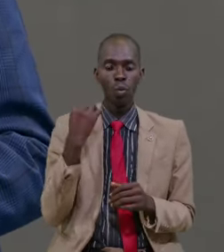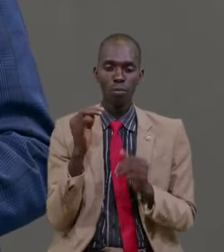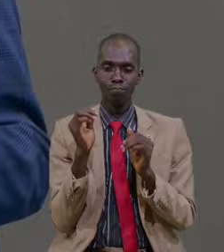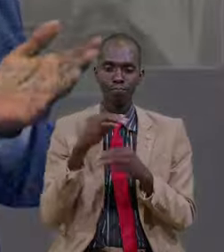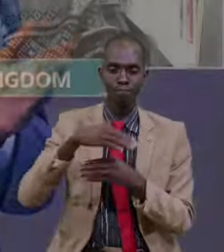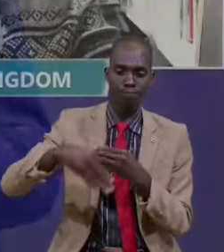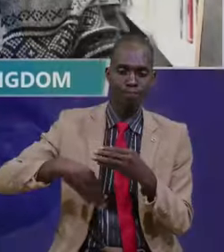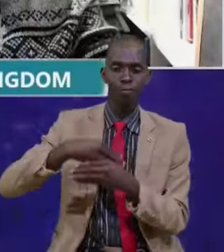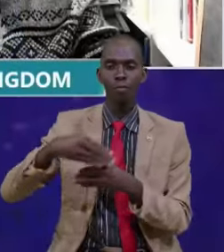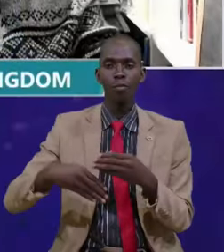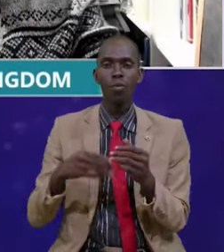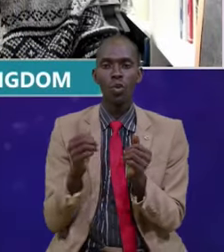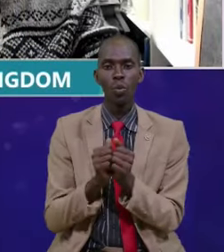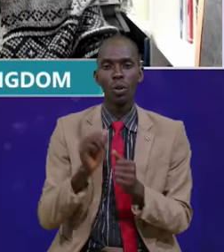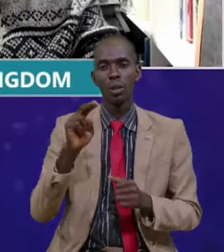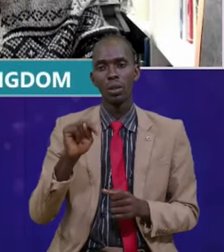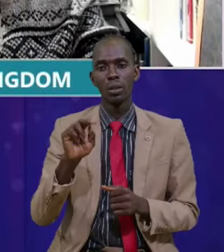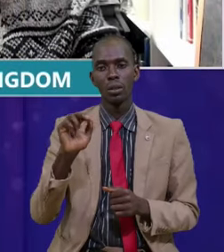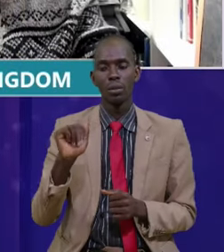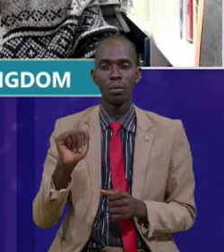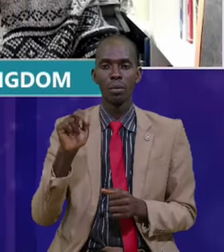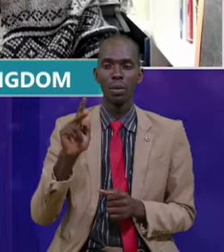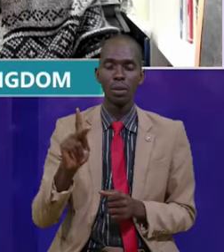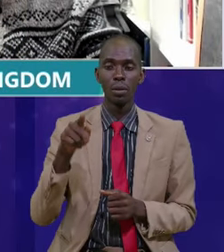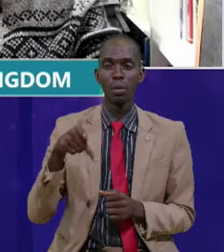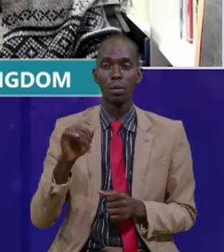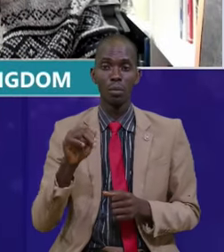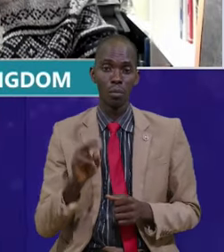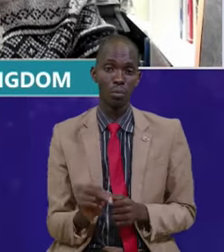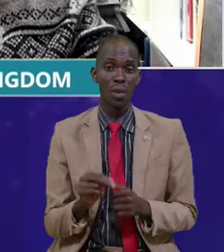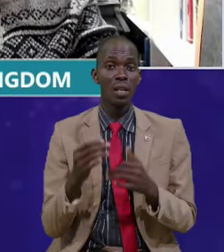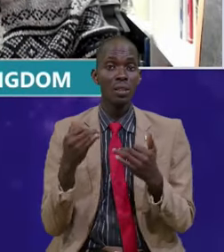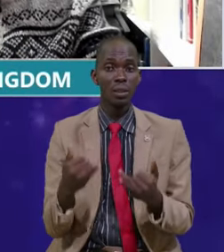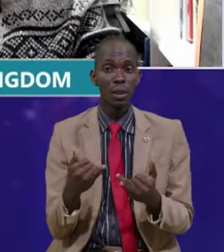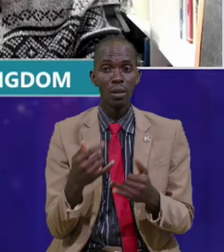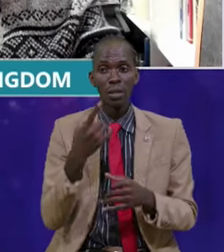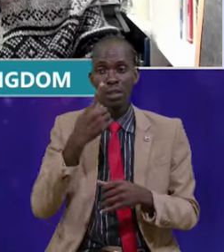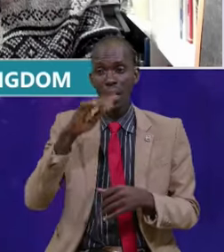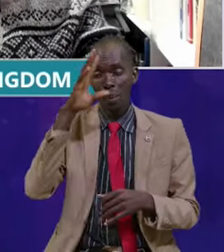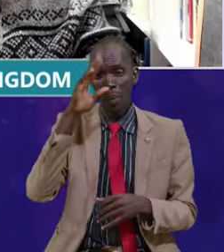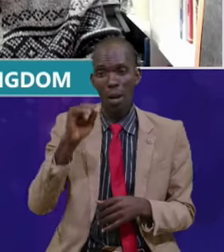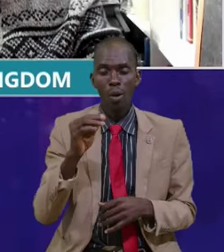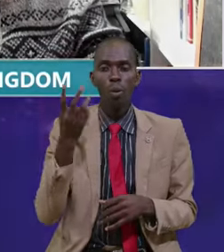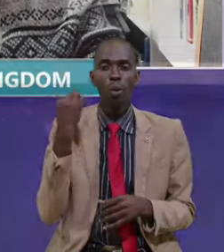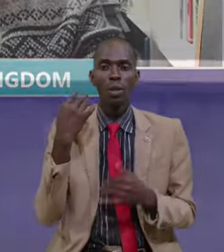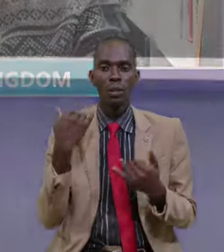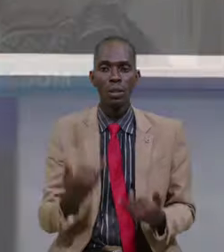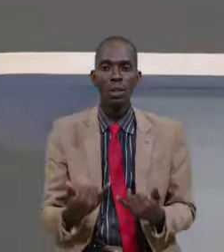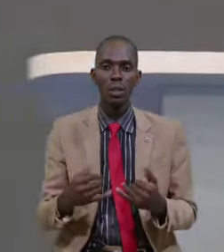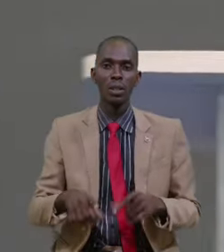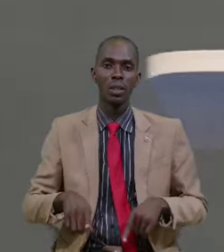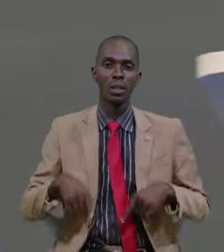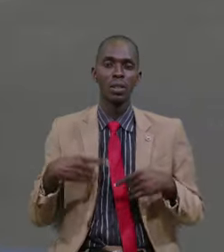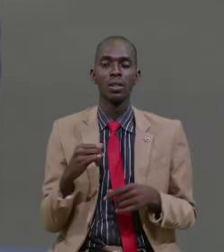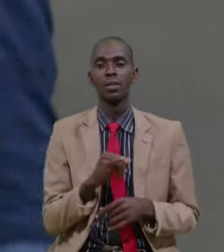about with napkin. Now, the man was now living. He has